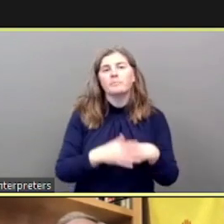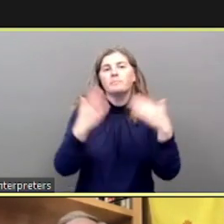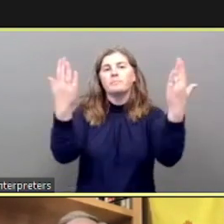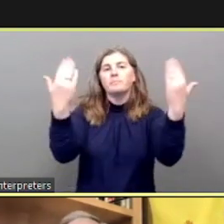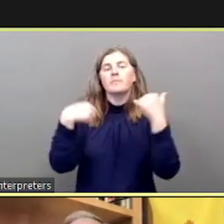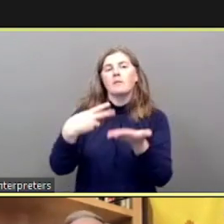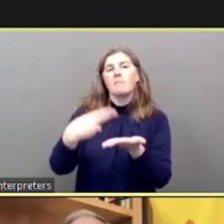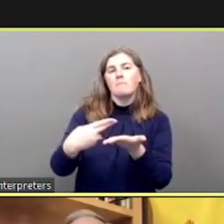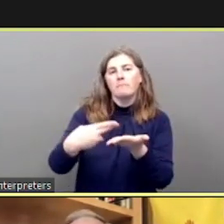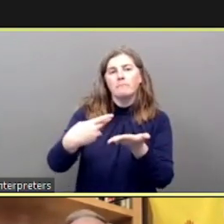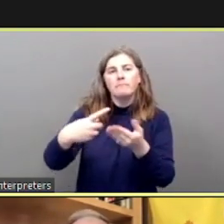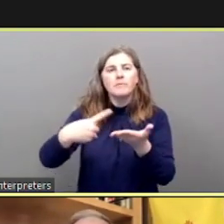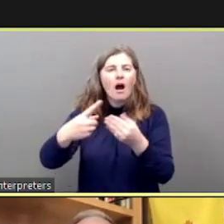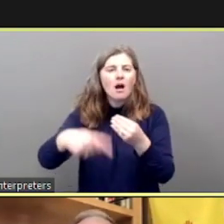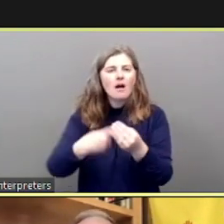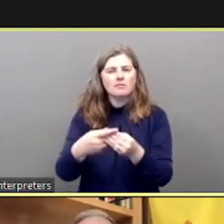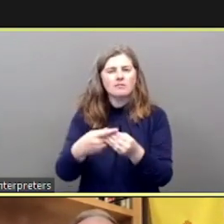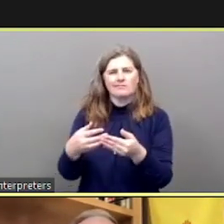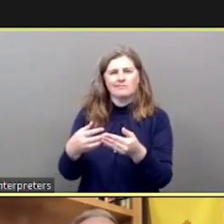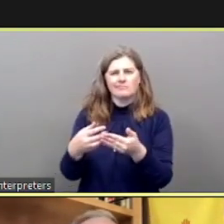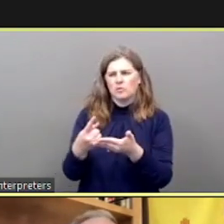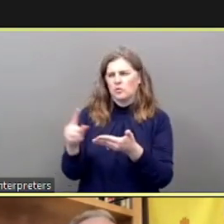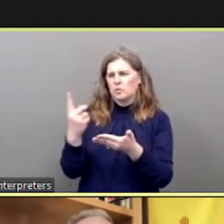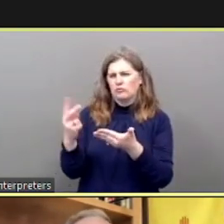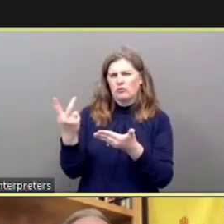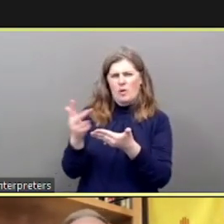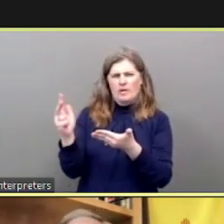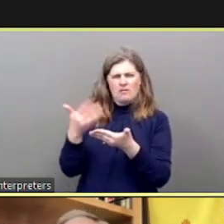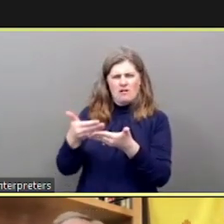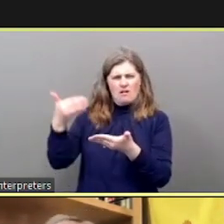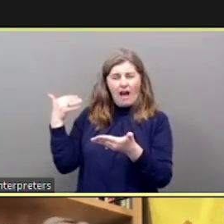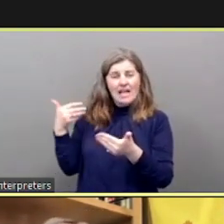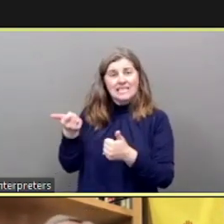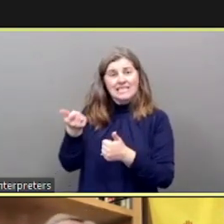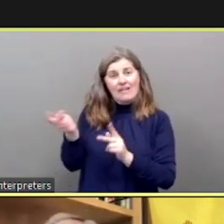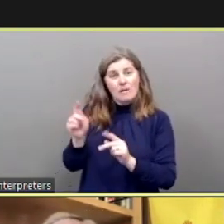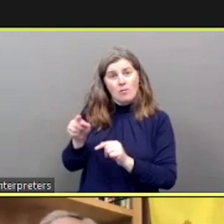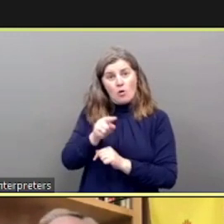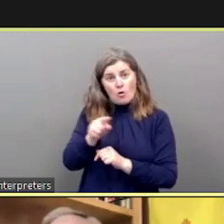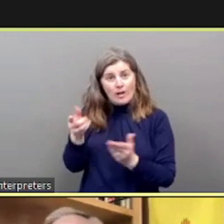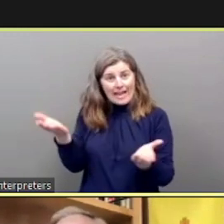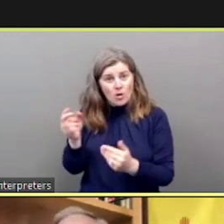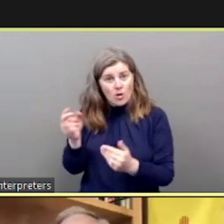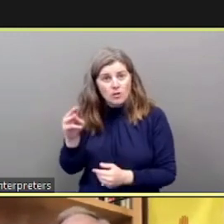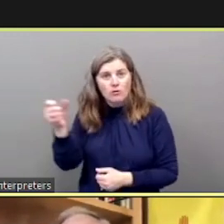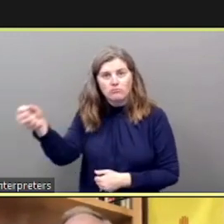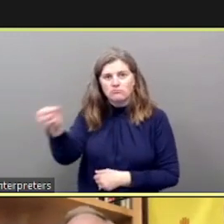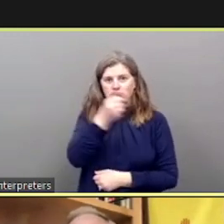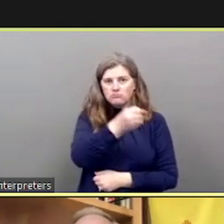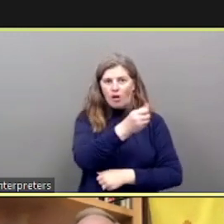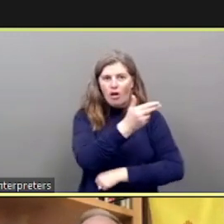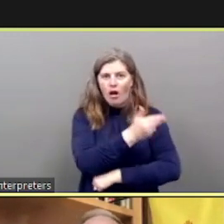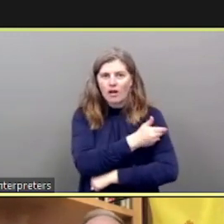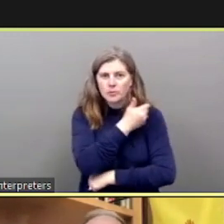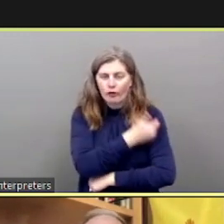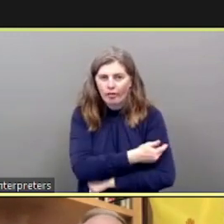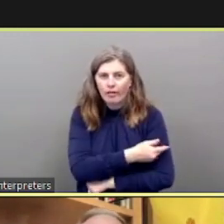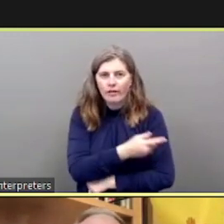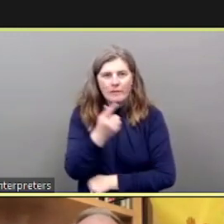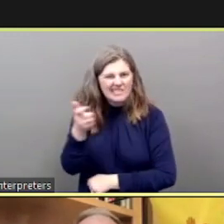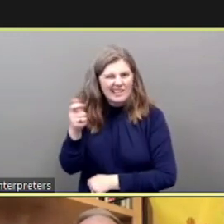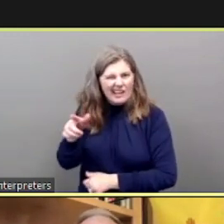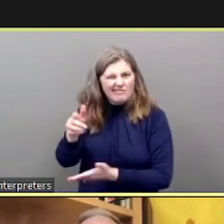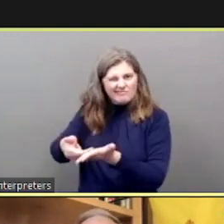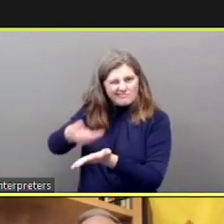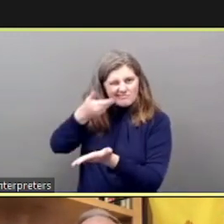we mentioned a couple press conferences ago that there were several people in New Mexico who were hospitalized for